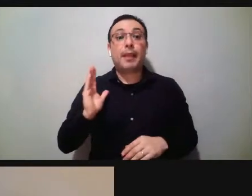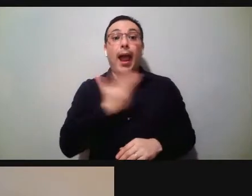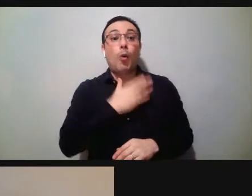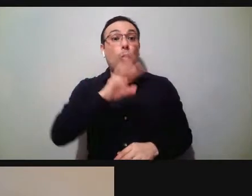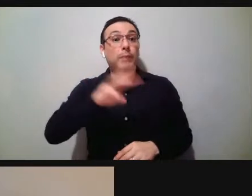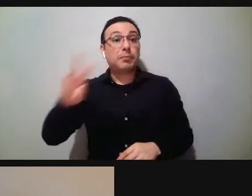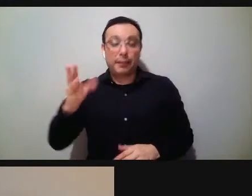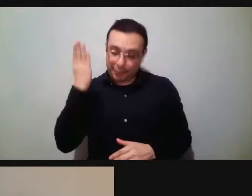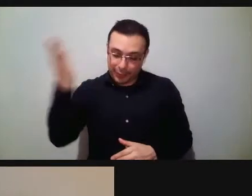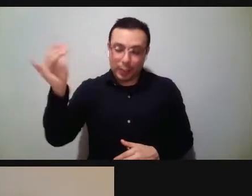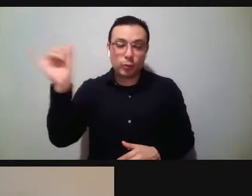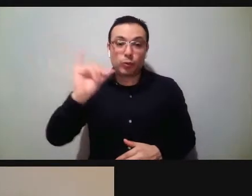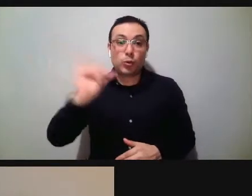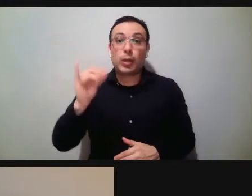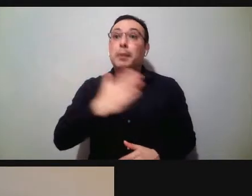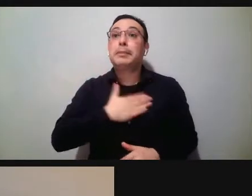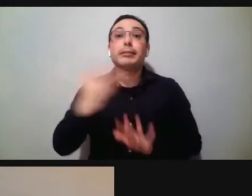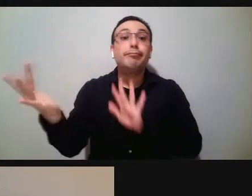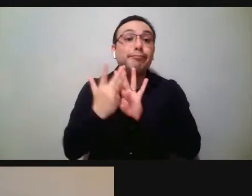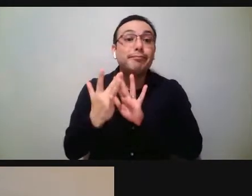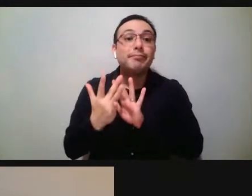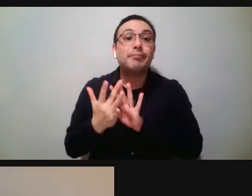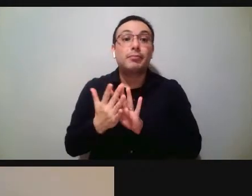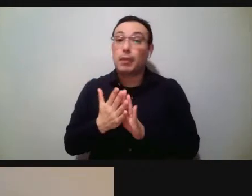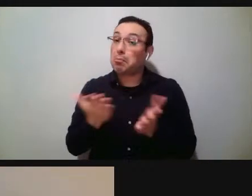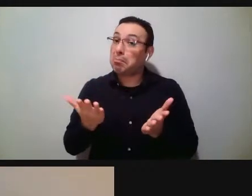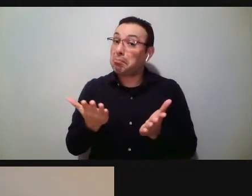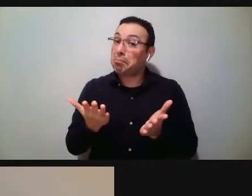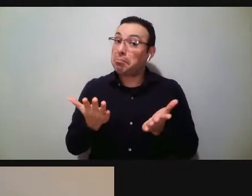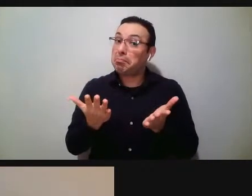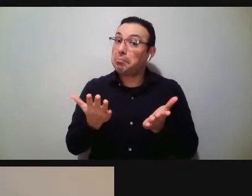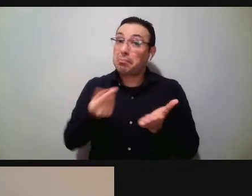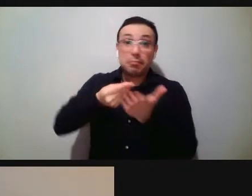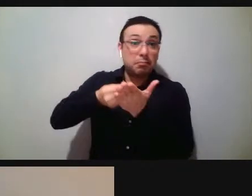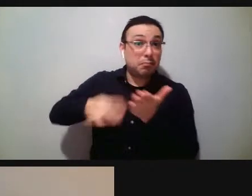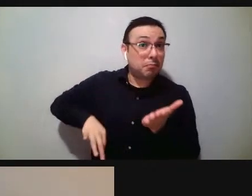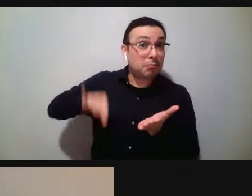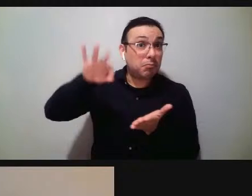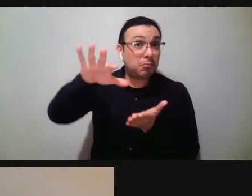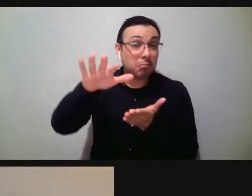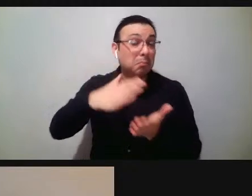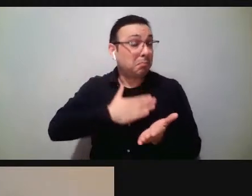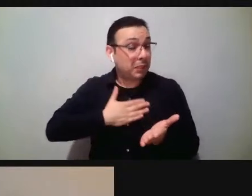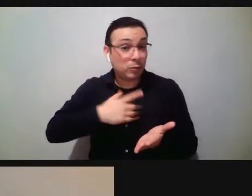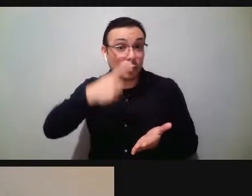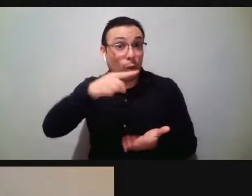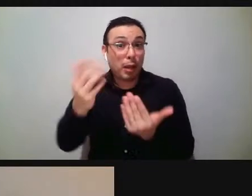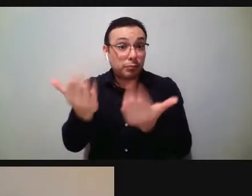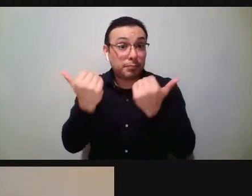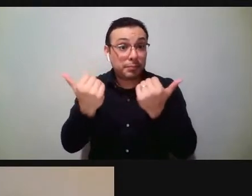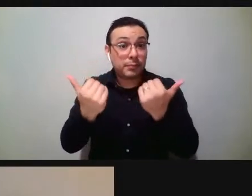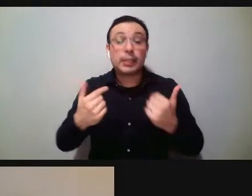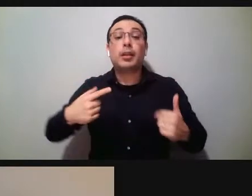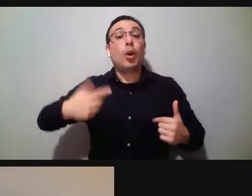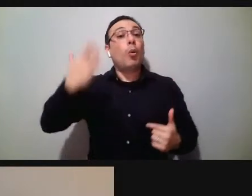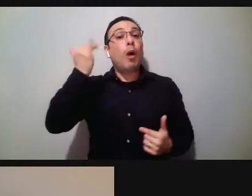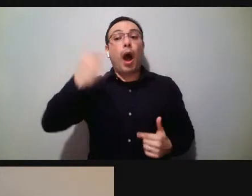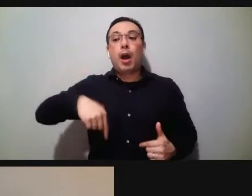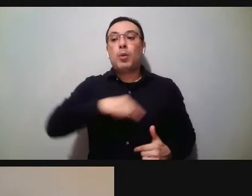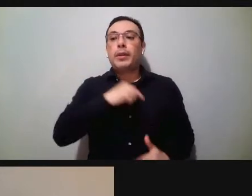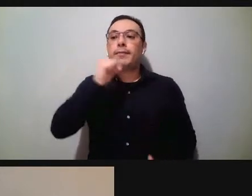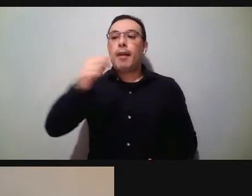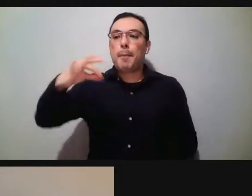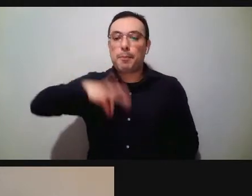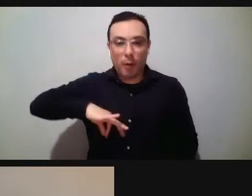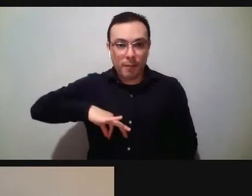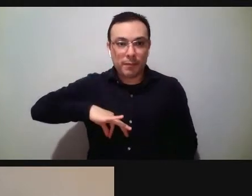us. Feel free to make a donation because it does take donations. We are a nonprofit organization, and